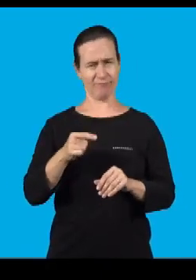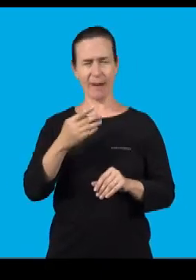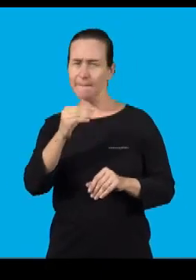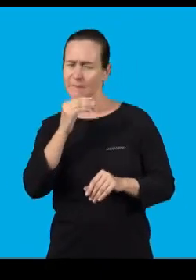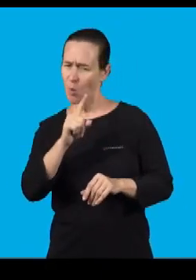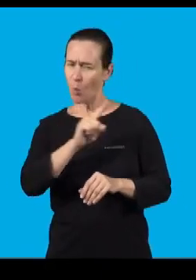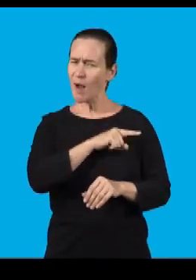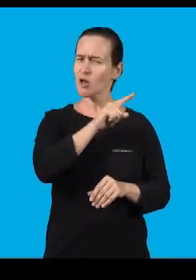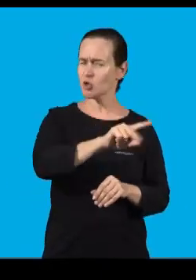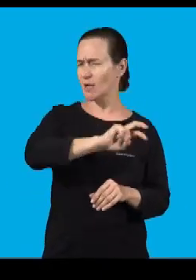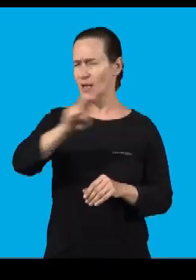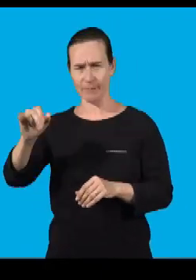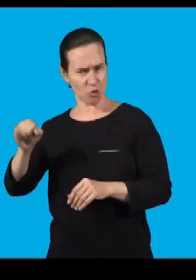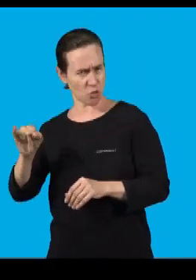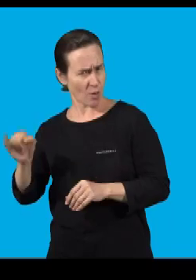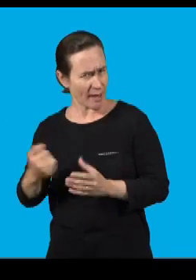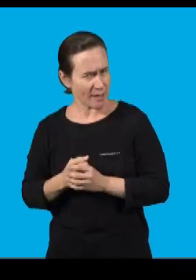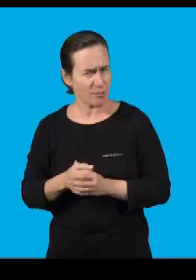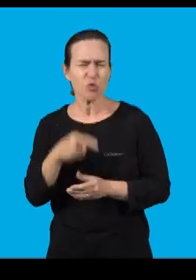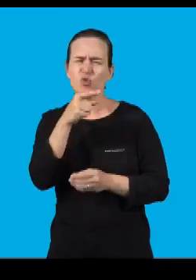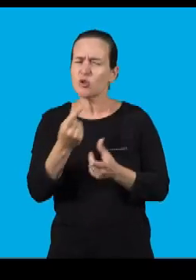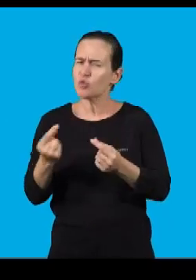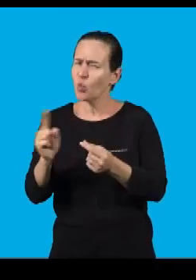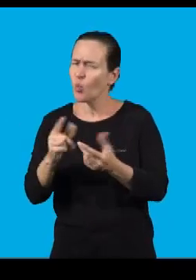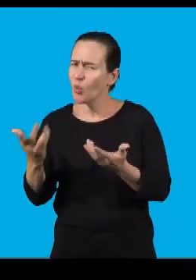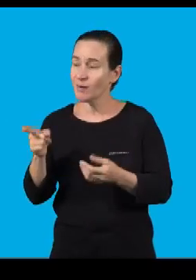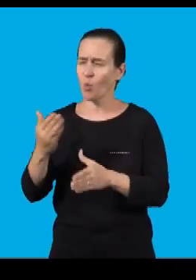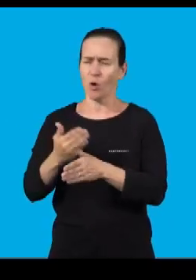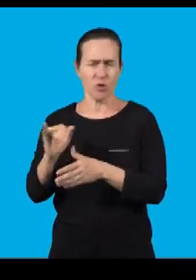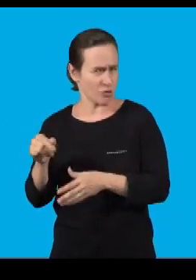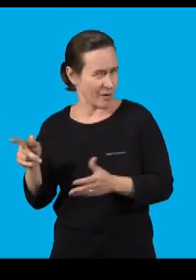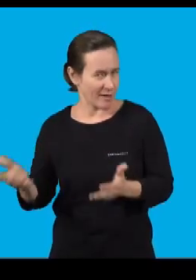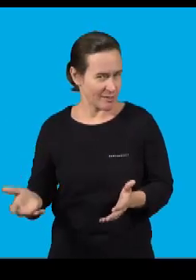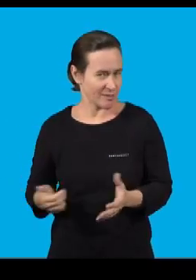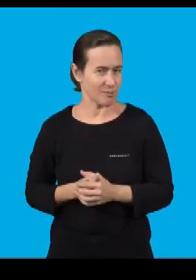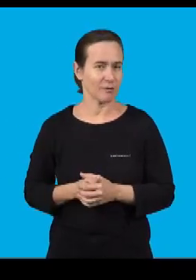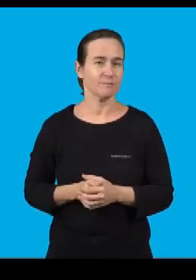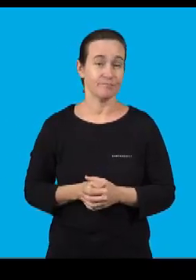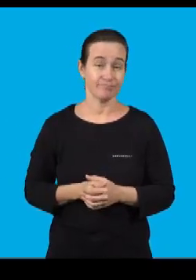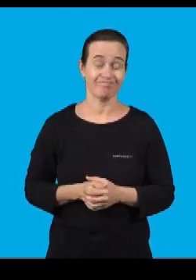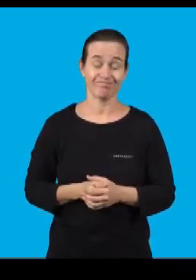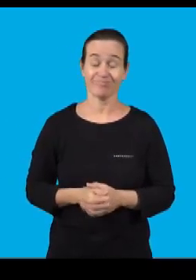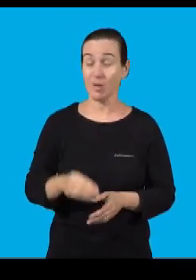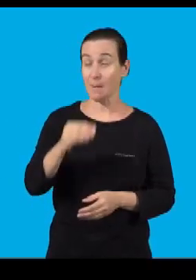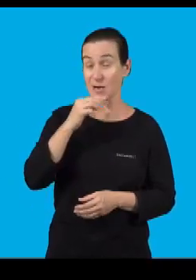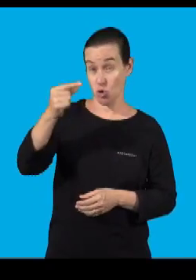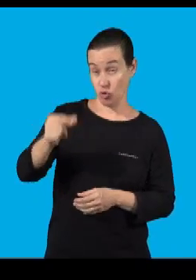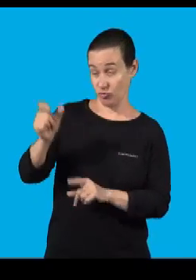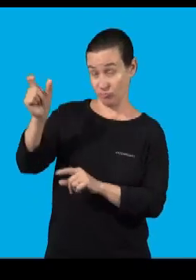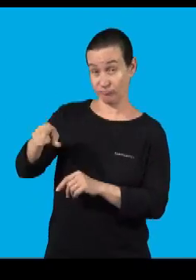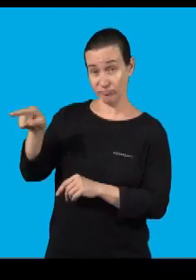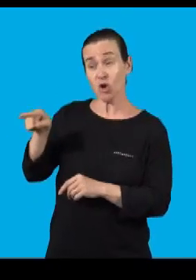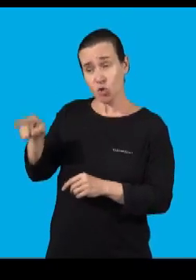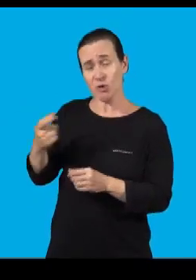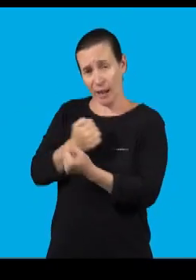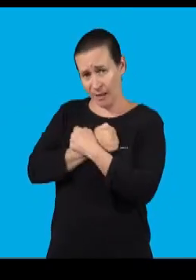right, and what she has turned out to be. The solution says, right, so her character is that